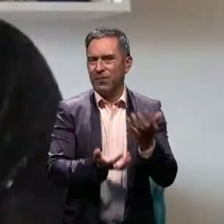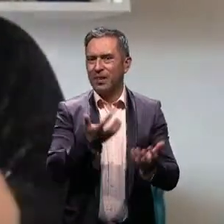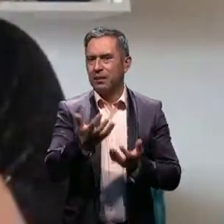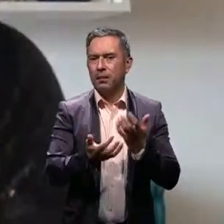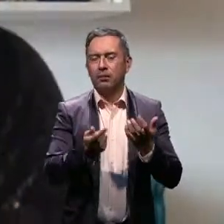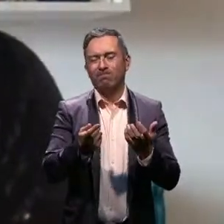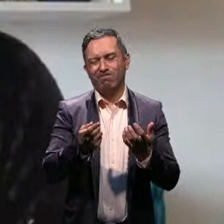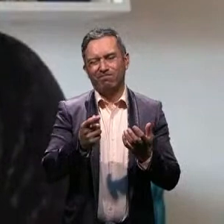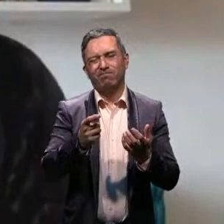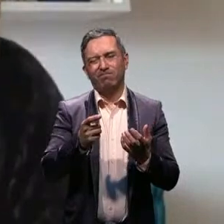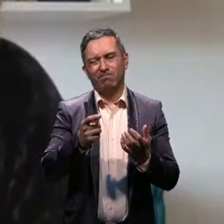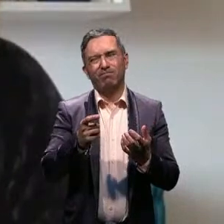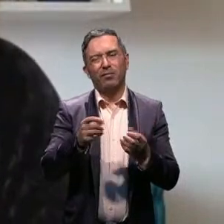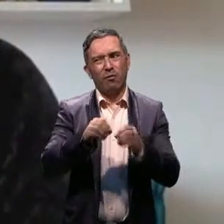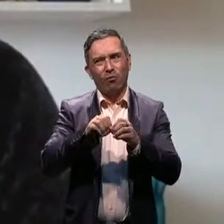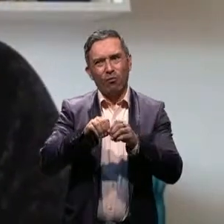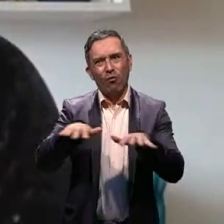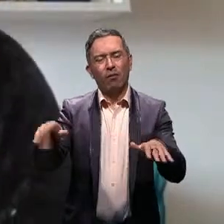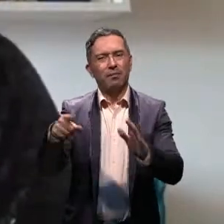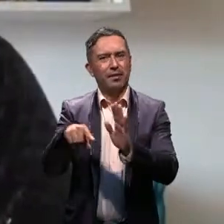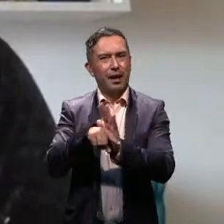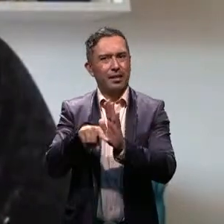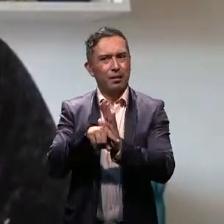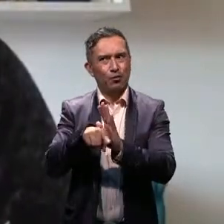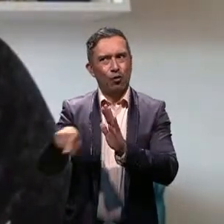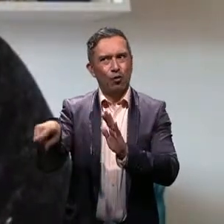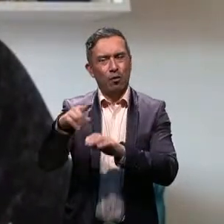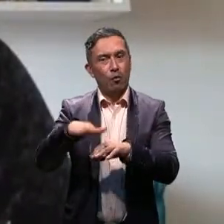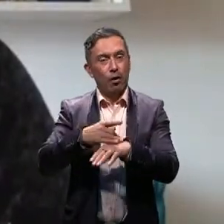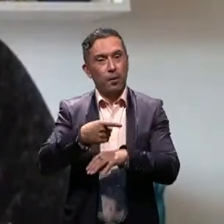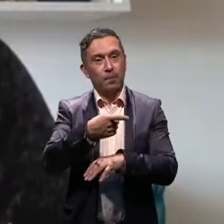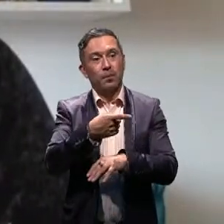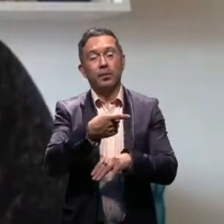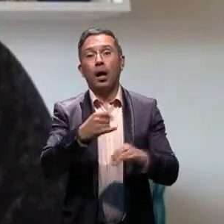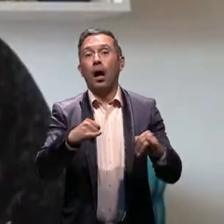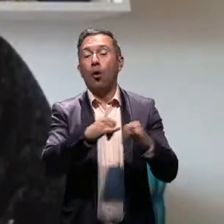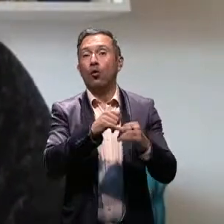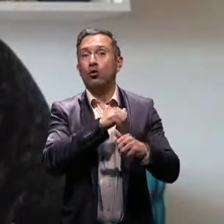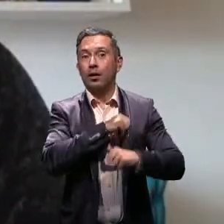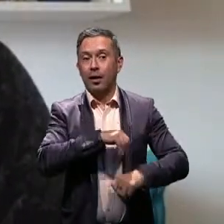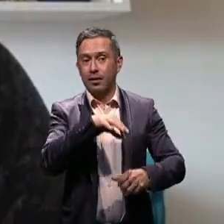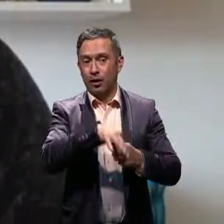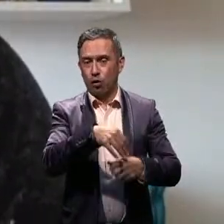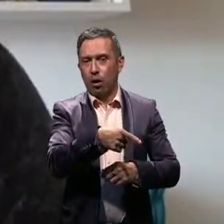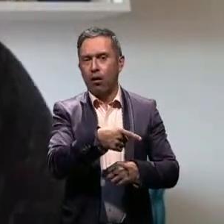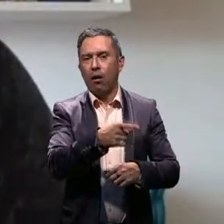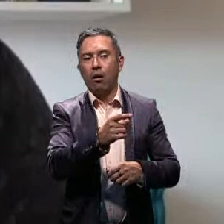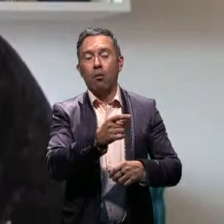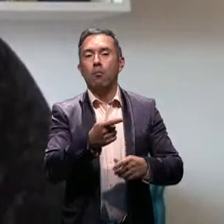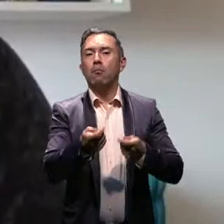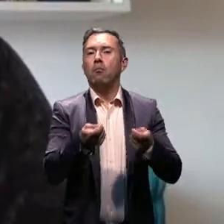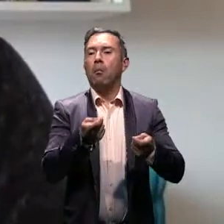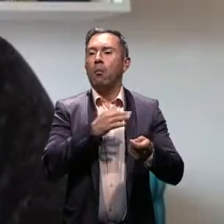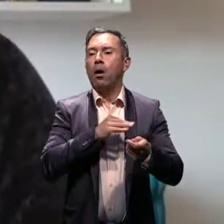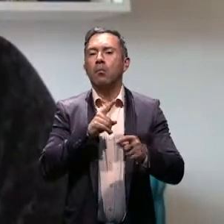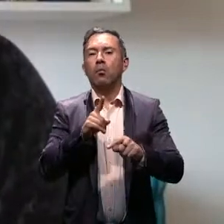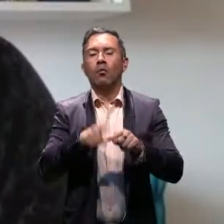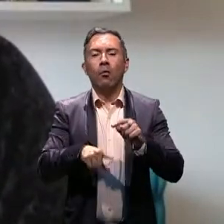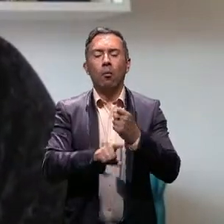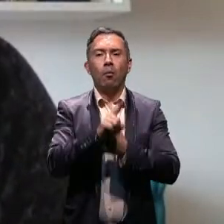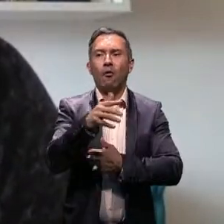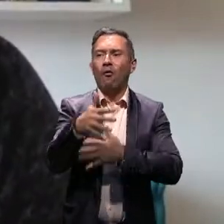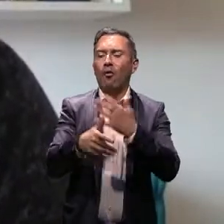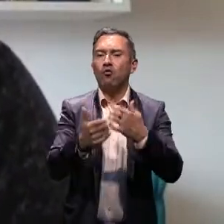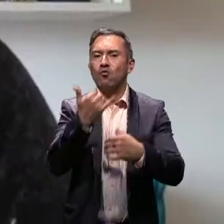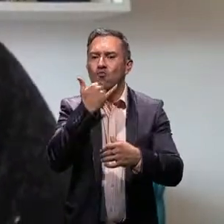generating a negative effect in practical terms because they take power away from electoral authorities to be able